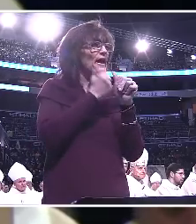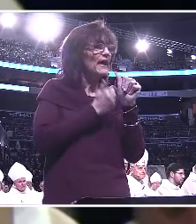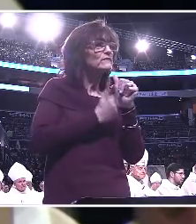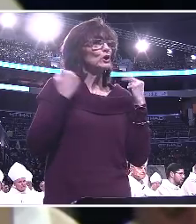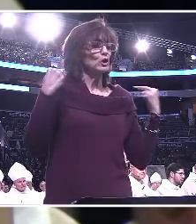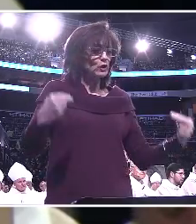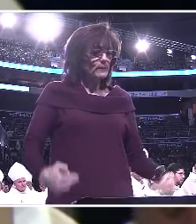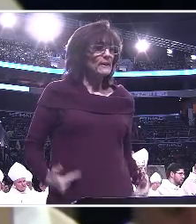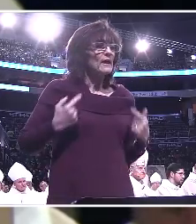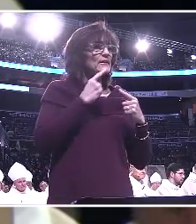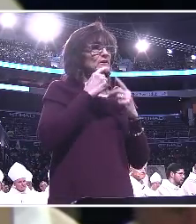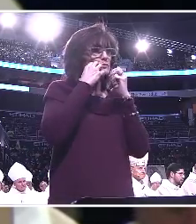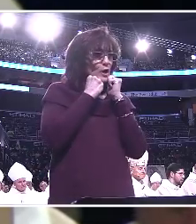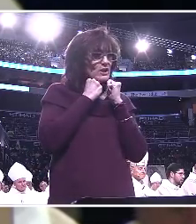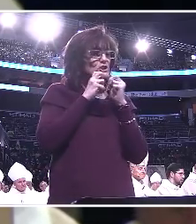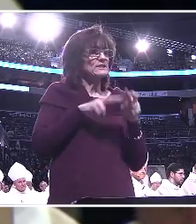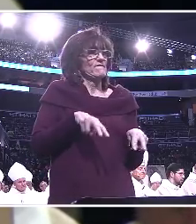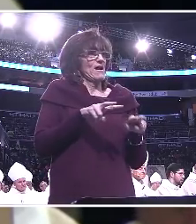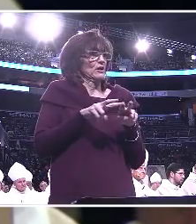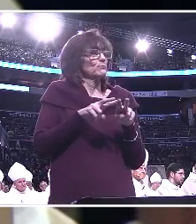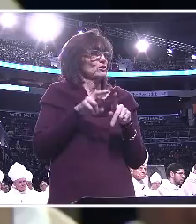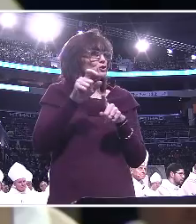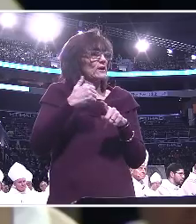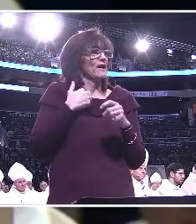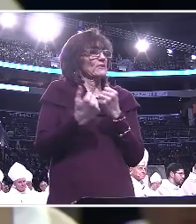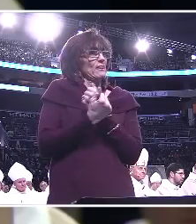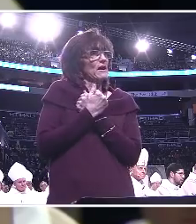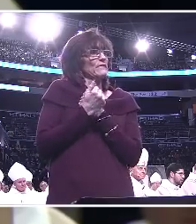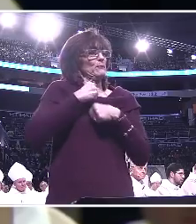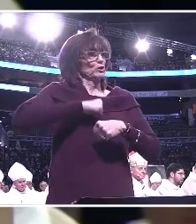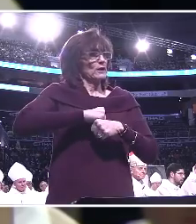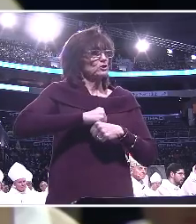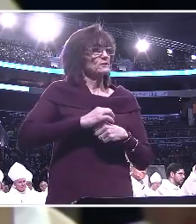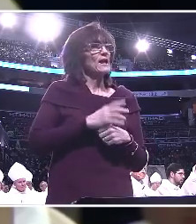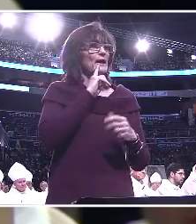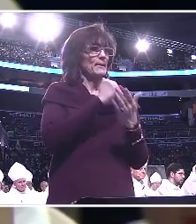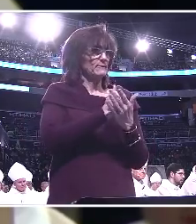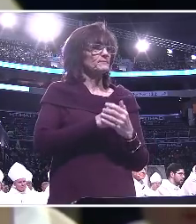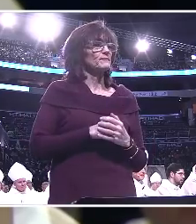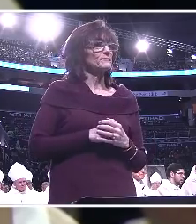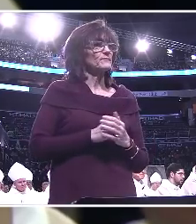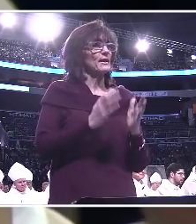and valuable, deserving of love and protection. Amen.